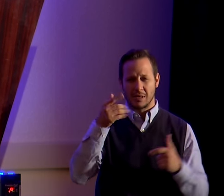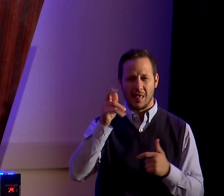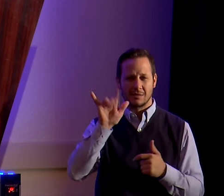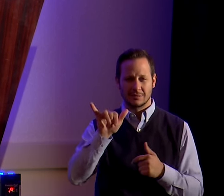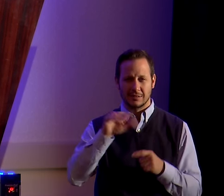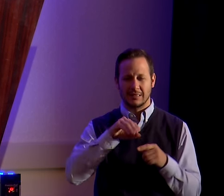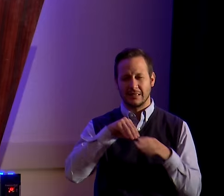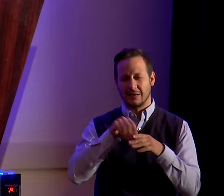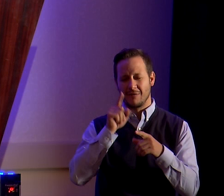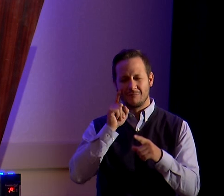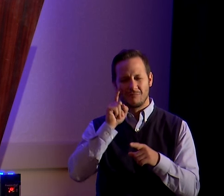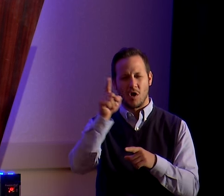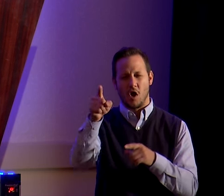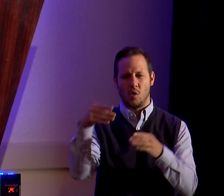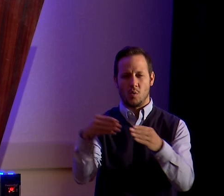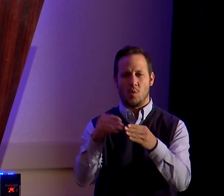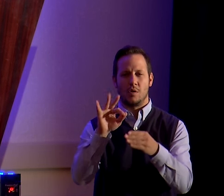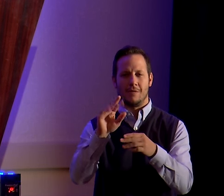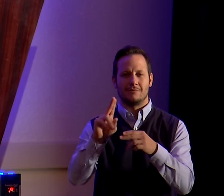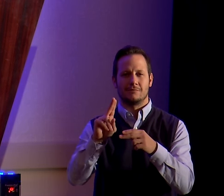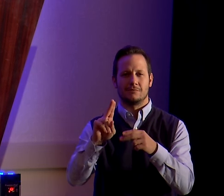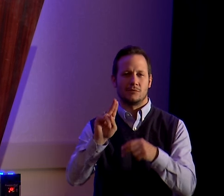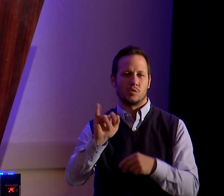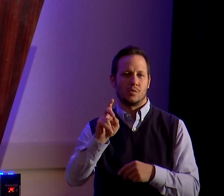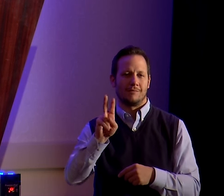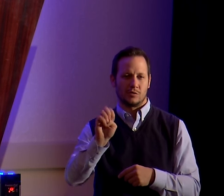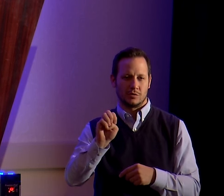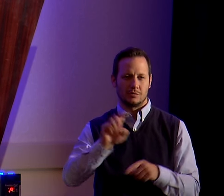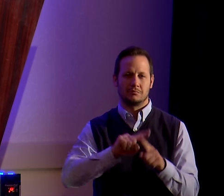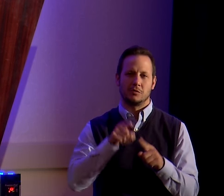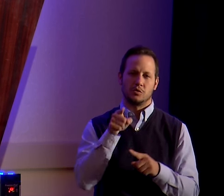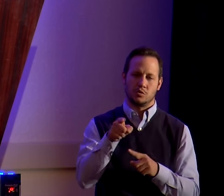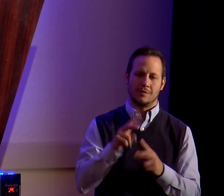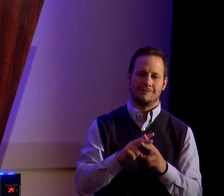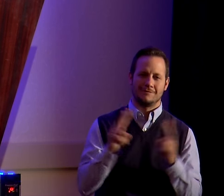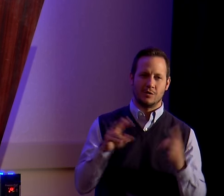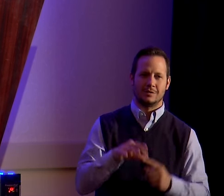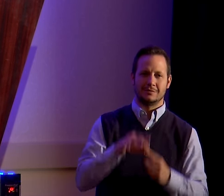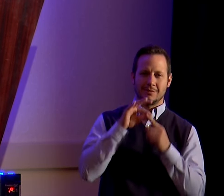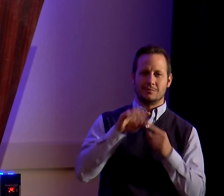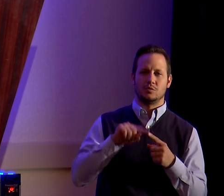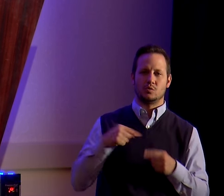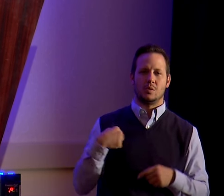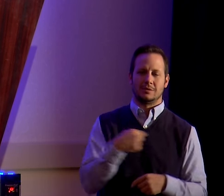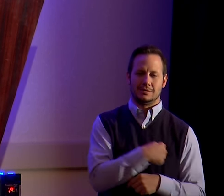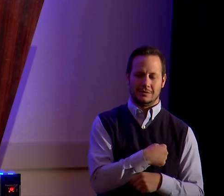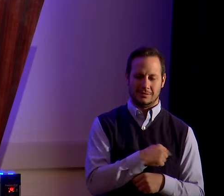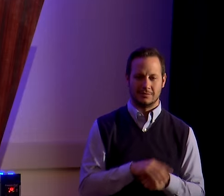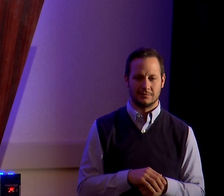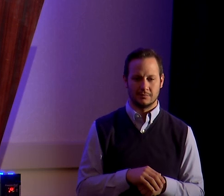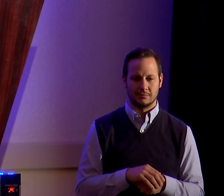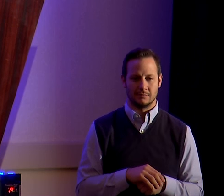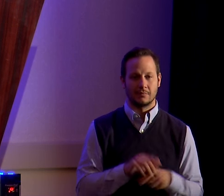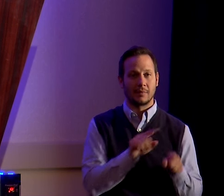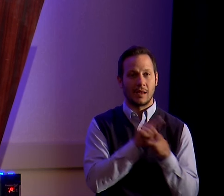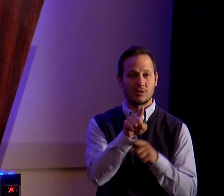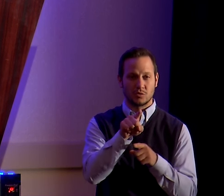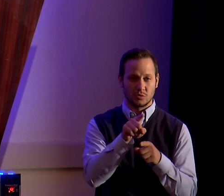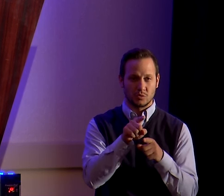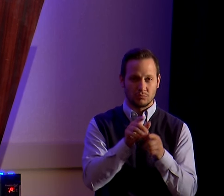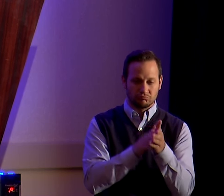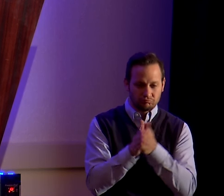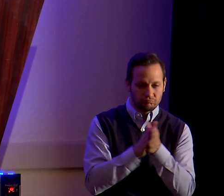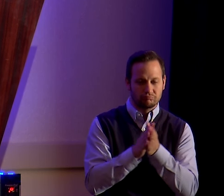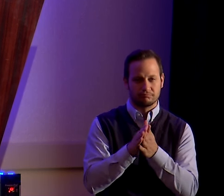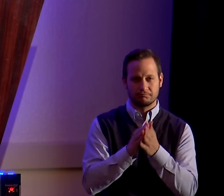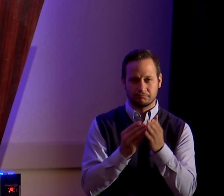our universe. But you are very, very special to us. As you strive to reach for your own